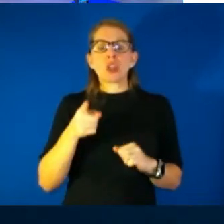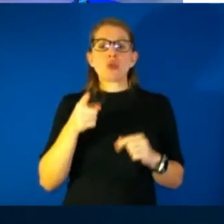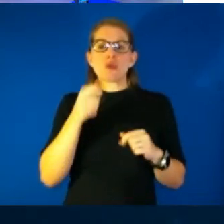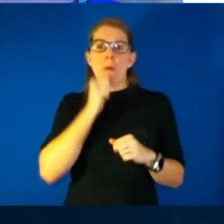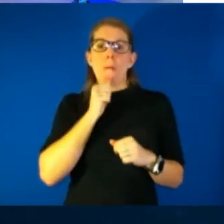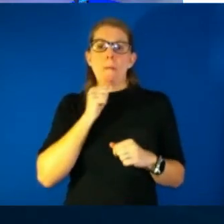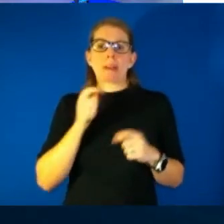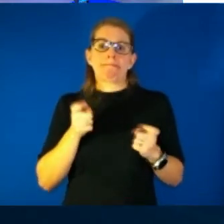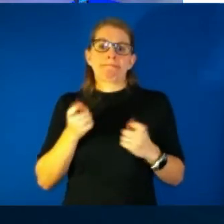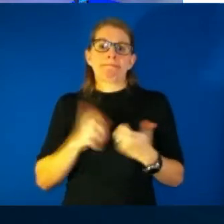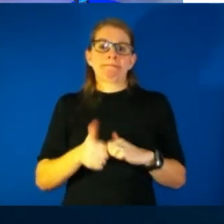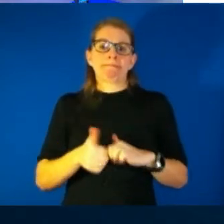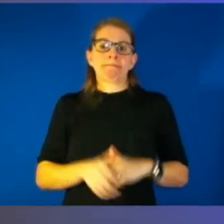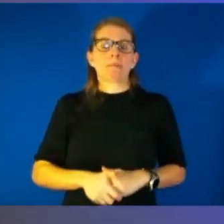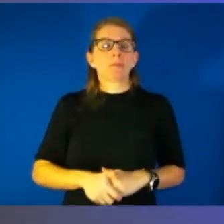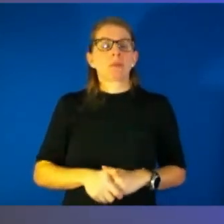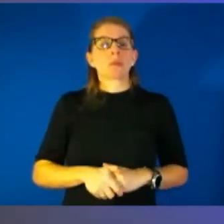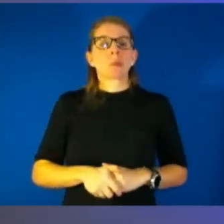Well,